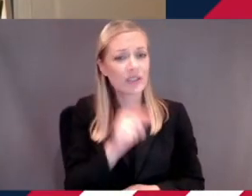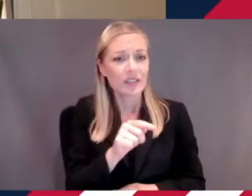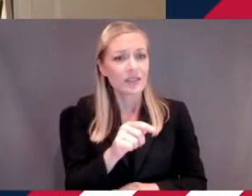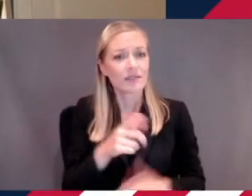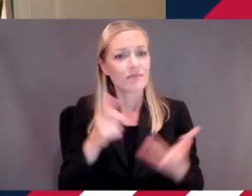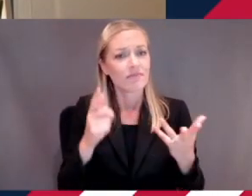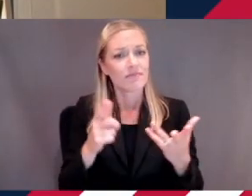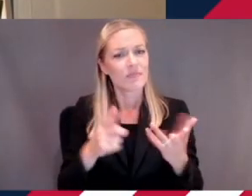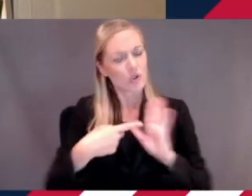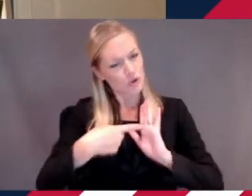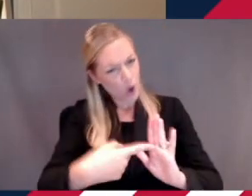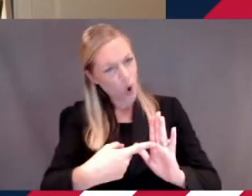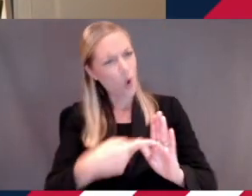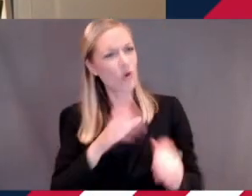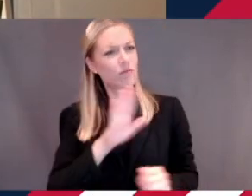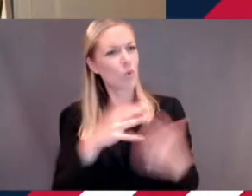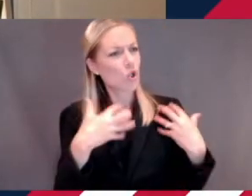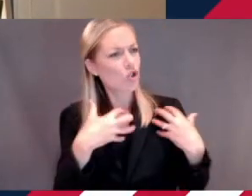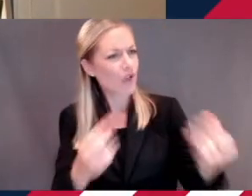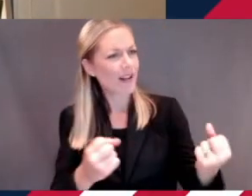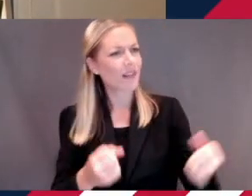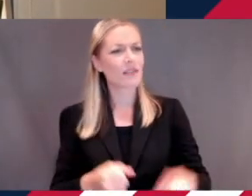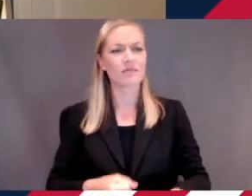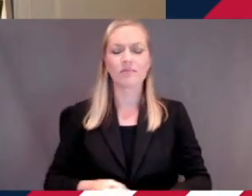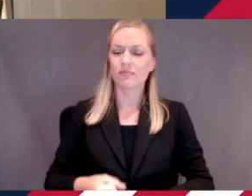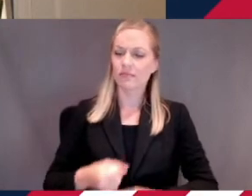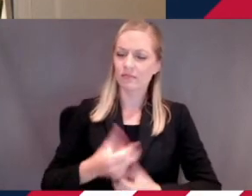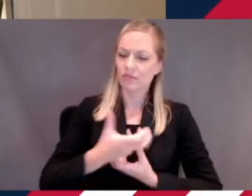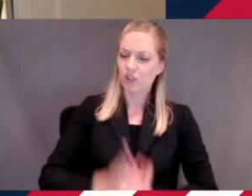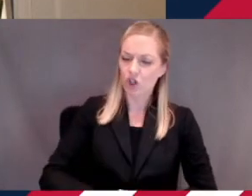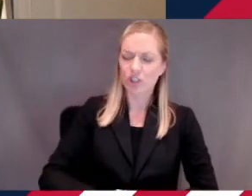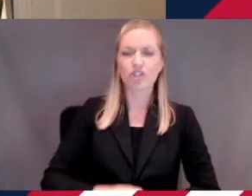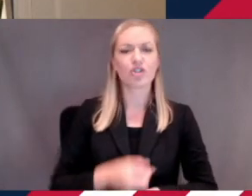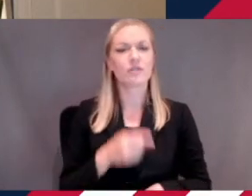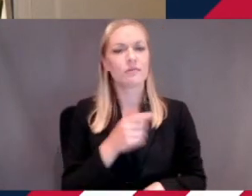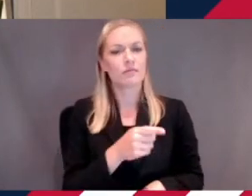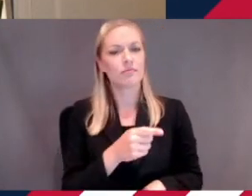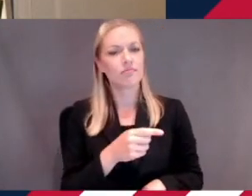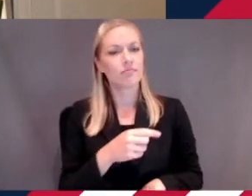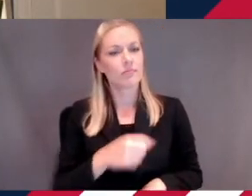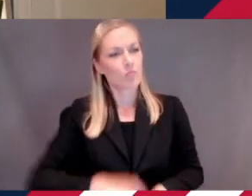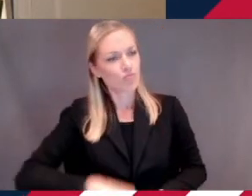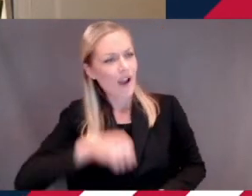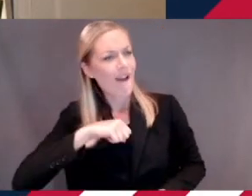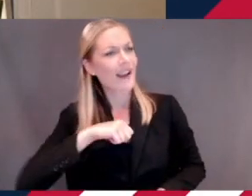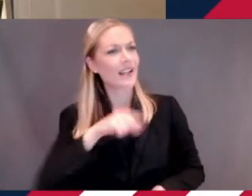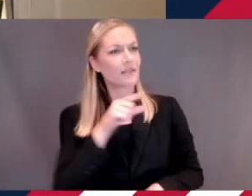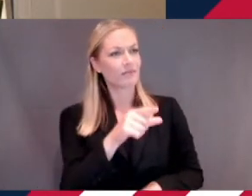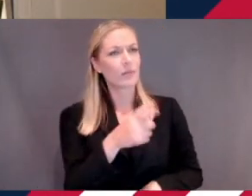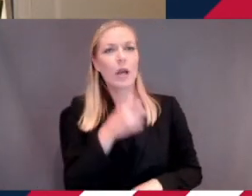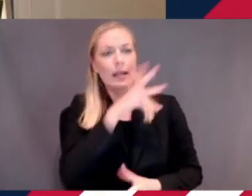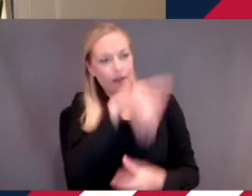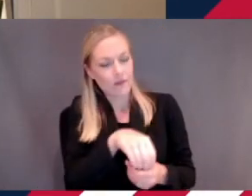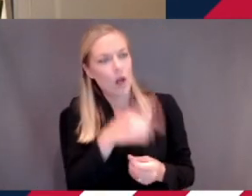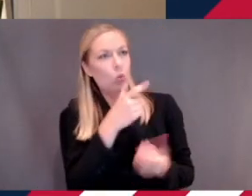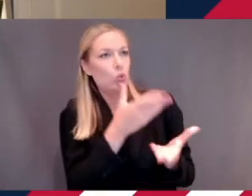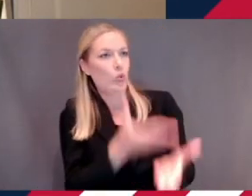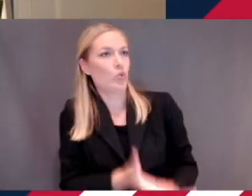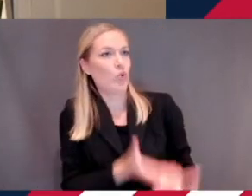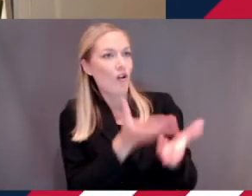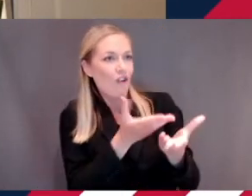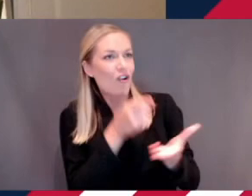Democrats across the nation. We are going to have a different year in Milwaukee, but you know what? It's going to be equally exciting